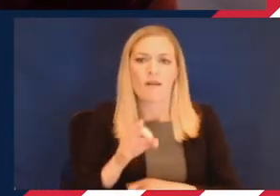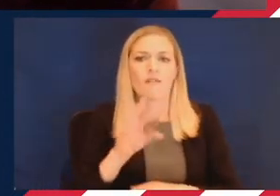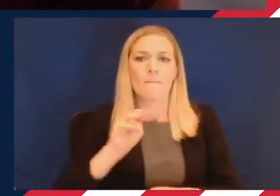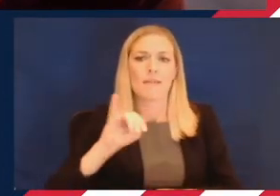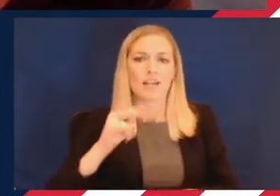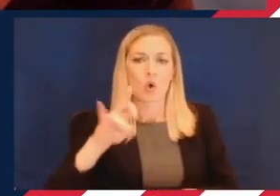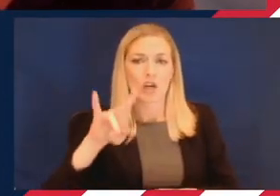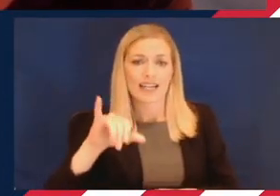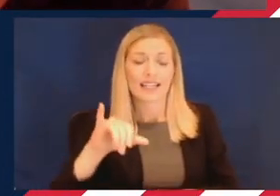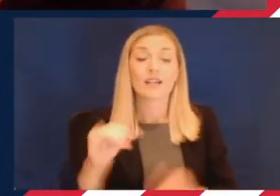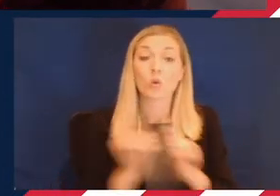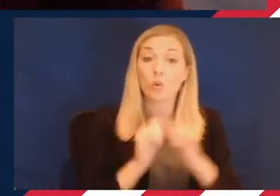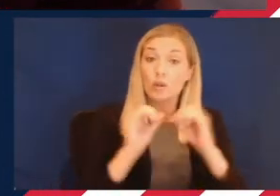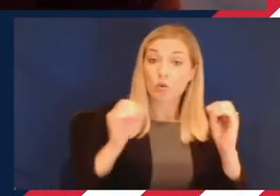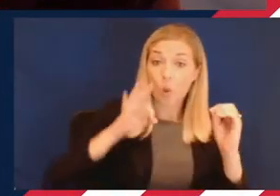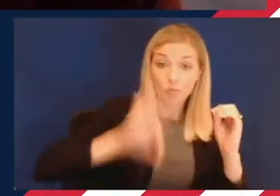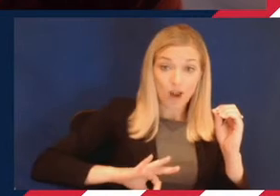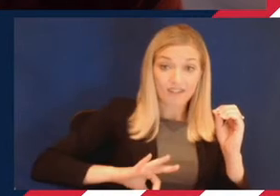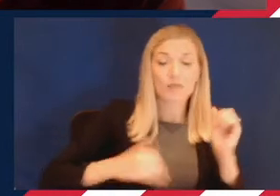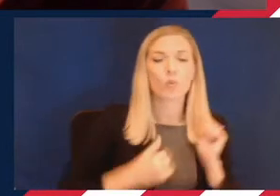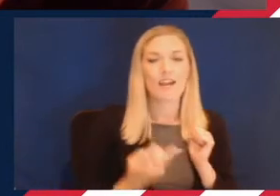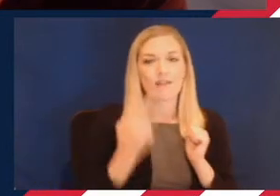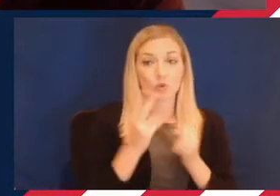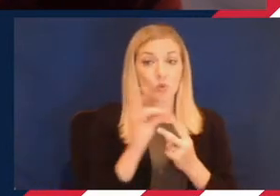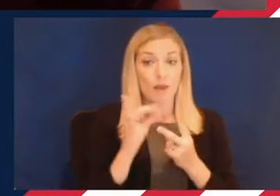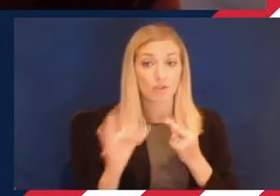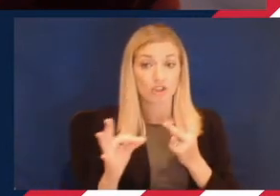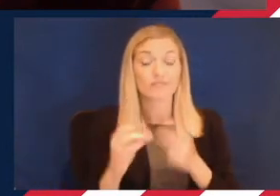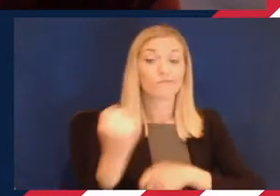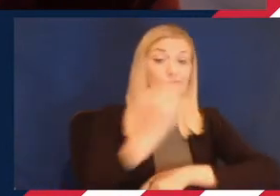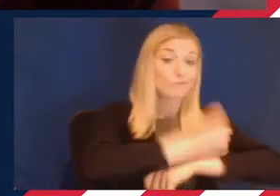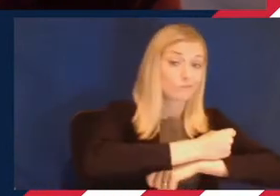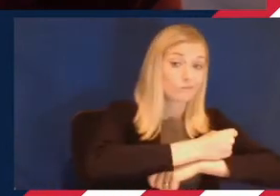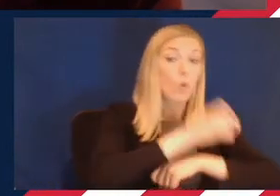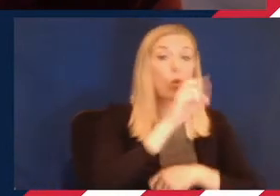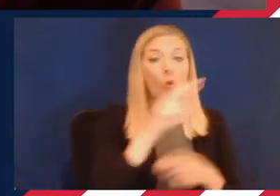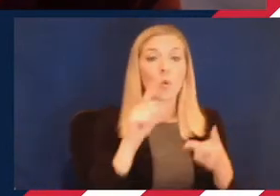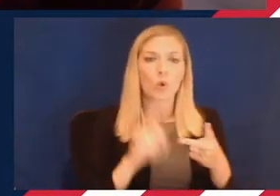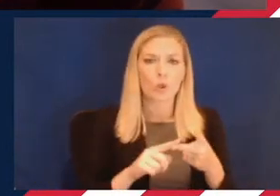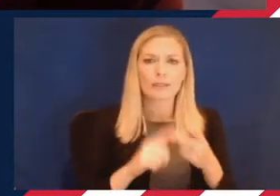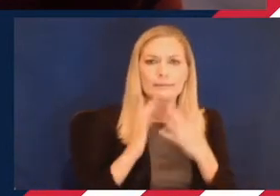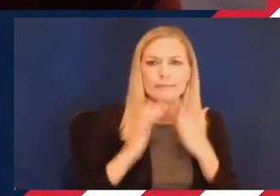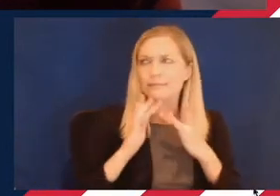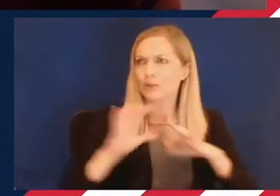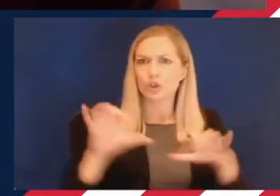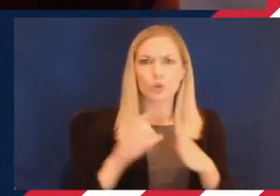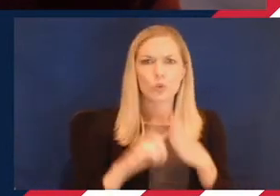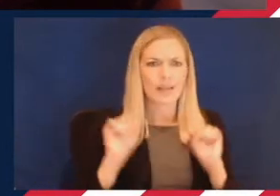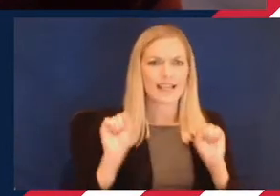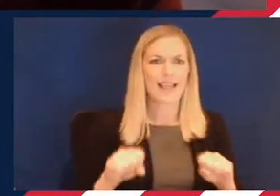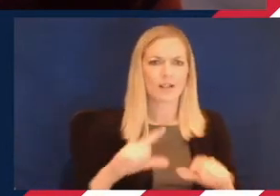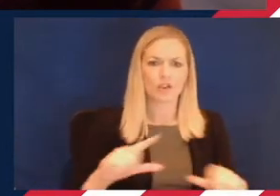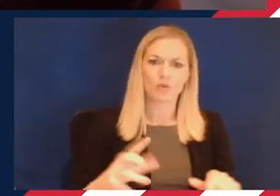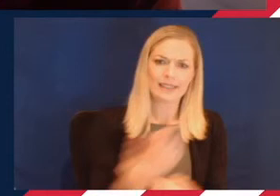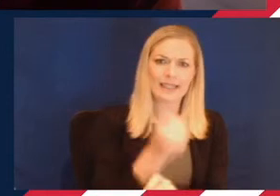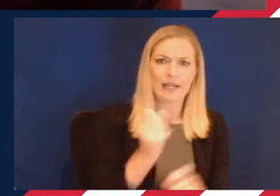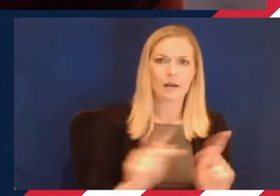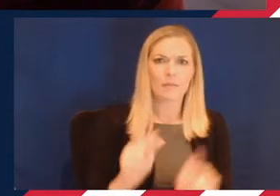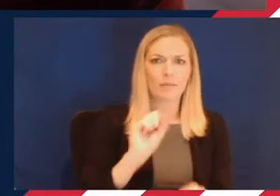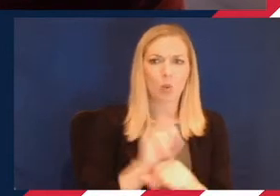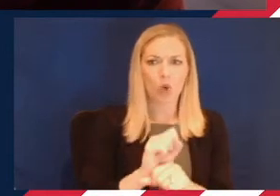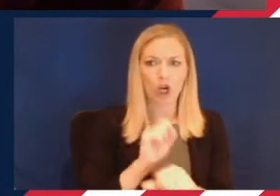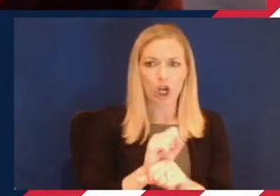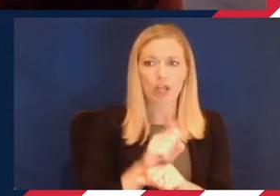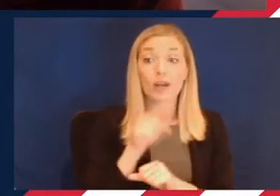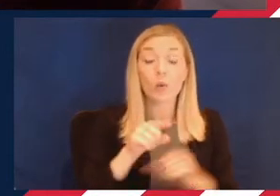we had two options: close our doors or do what we can to get our people work. With community as a core value, we only had one choice.